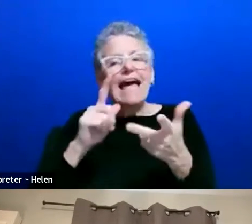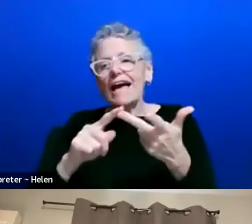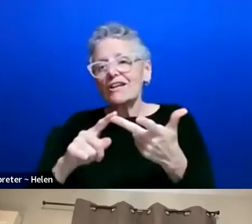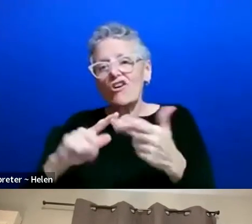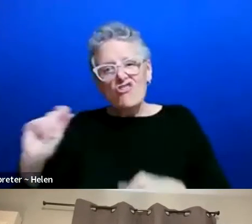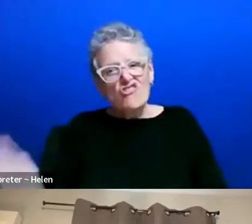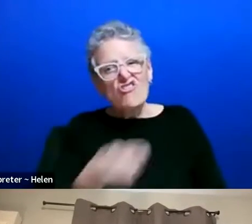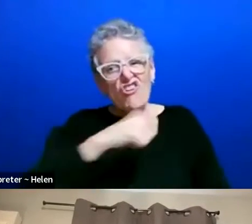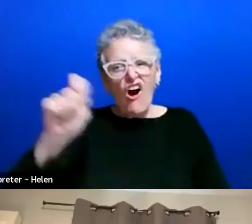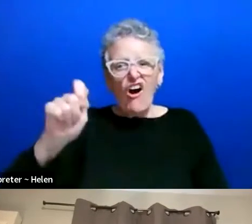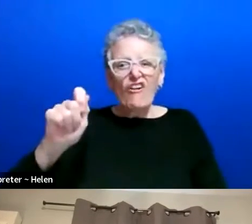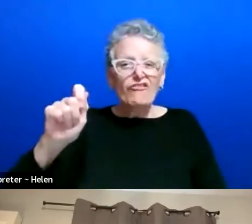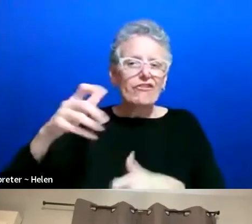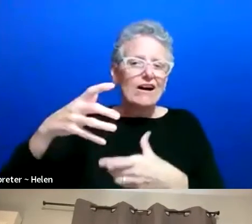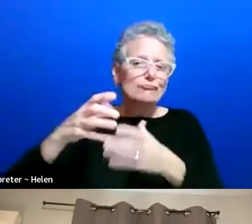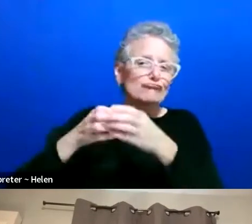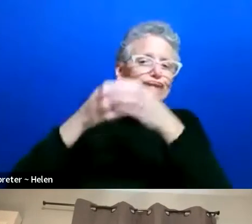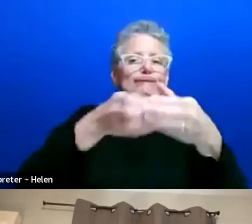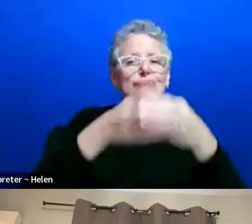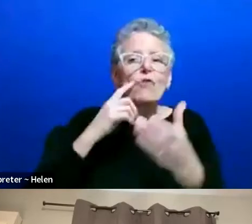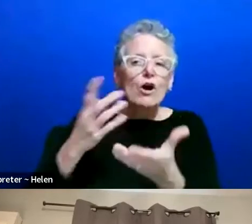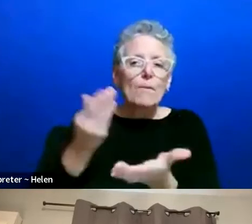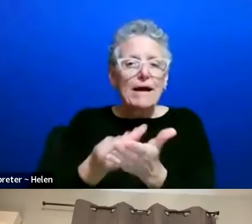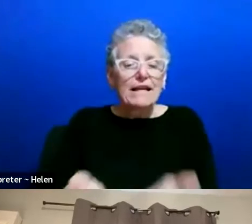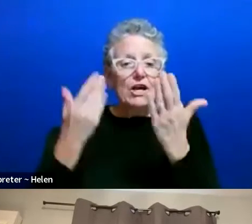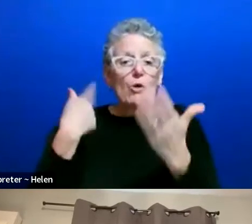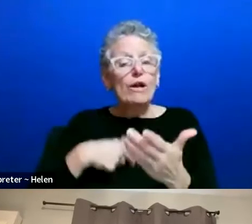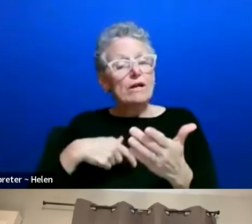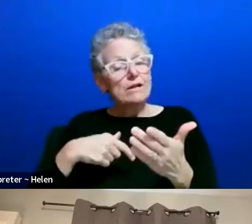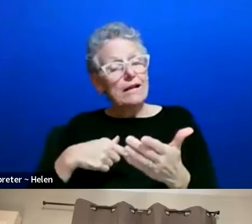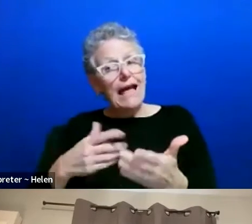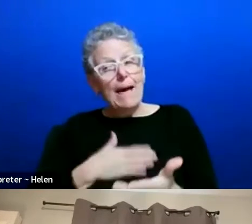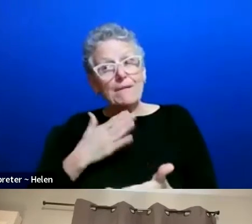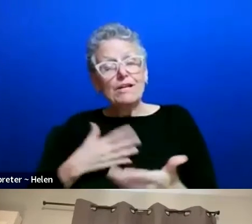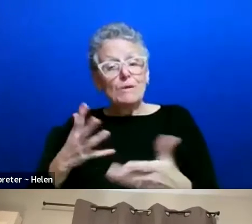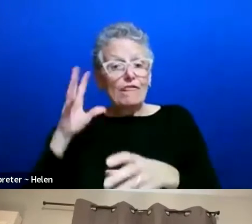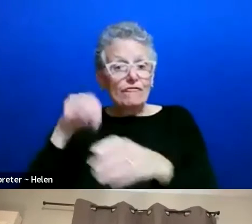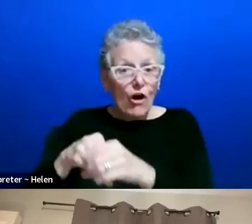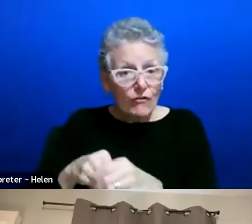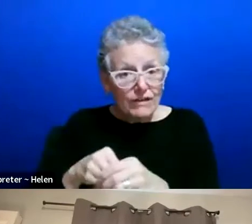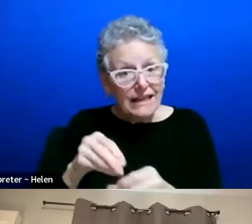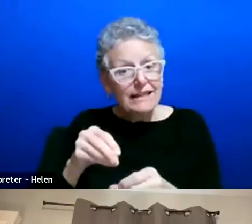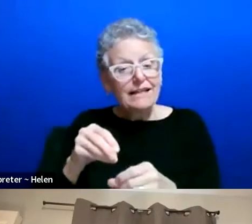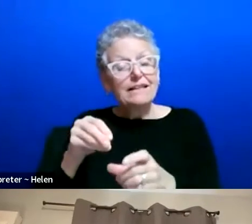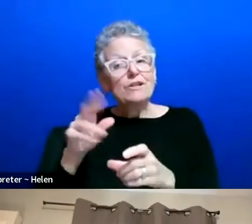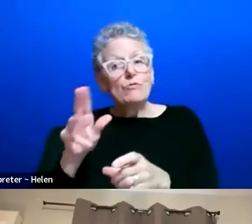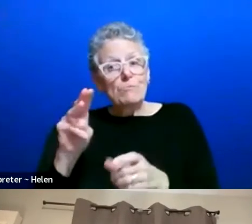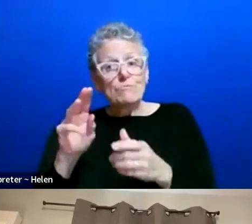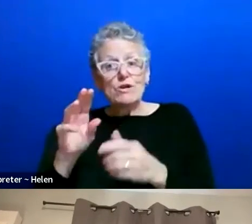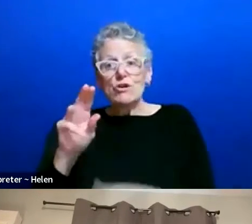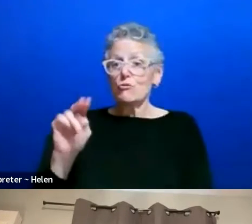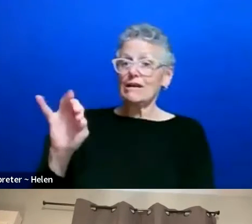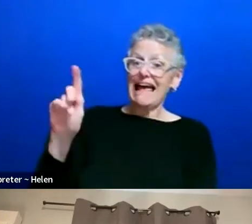grateful to be a part of Move United and get a grant through them, so it's just, that's pretty much how